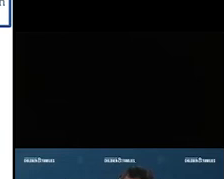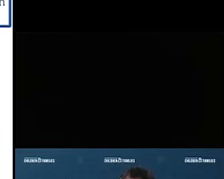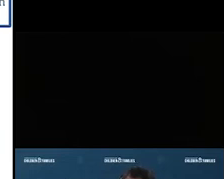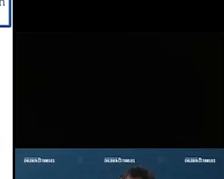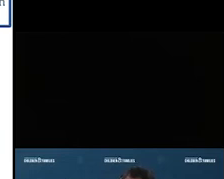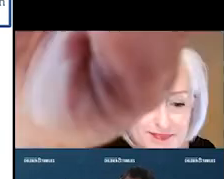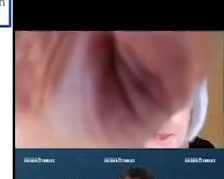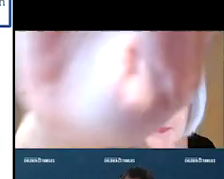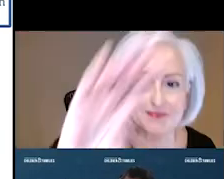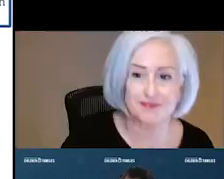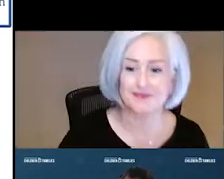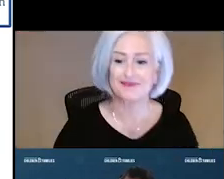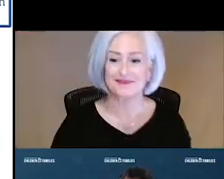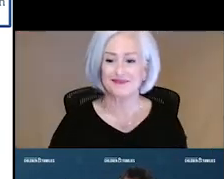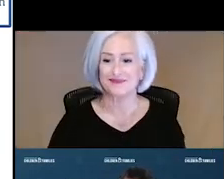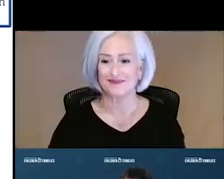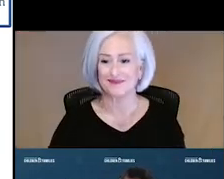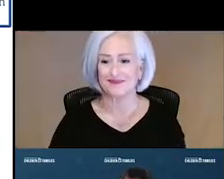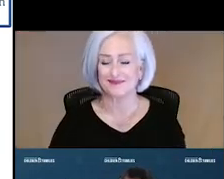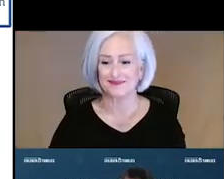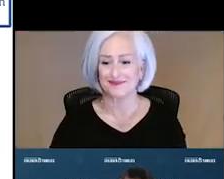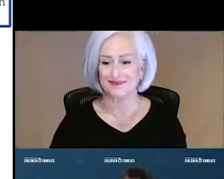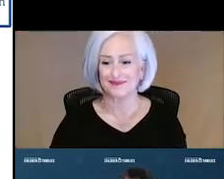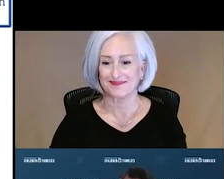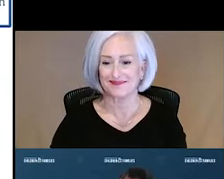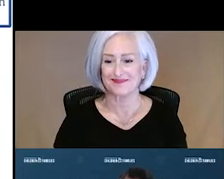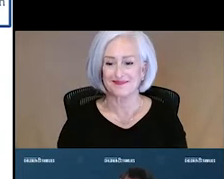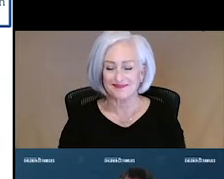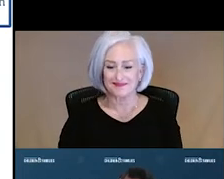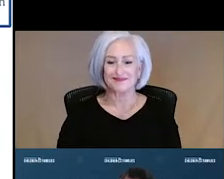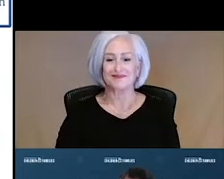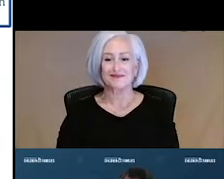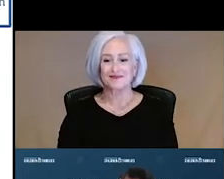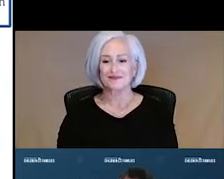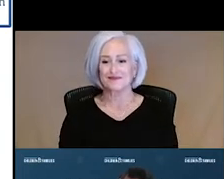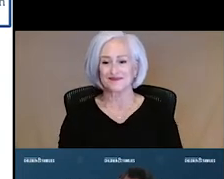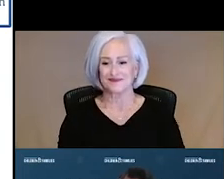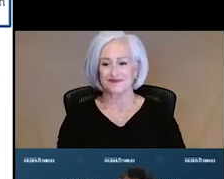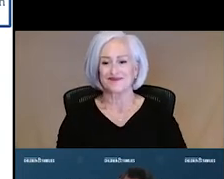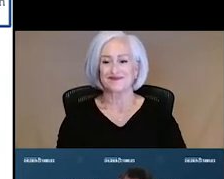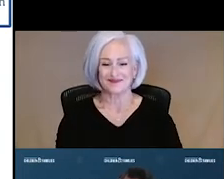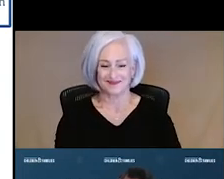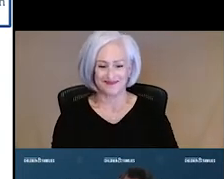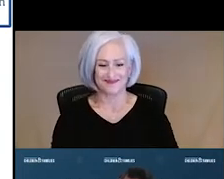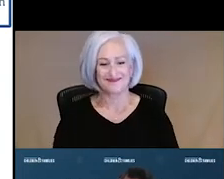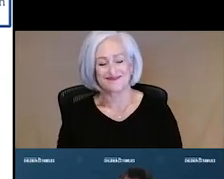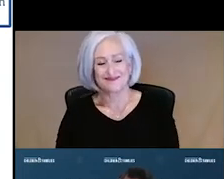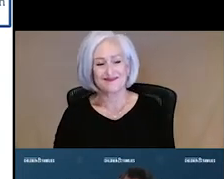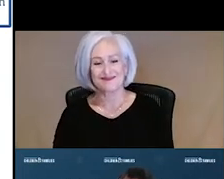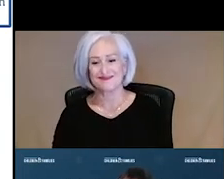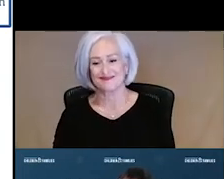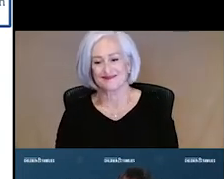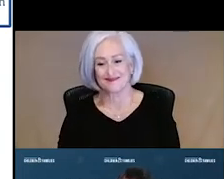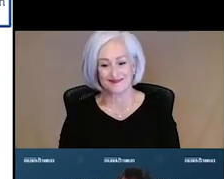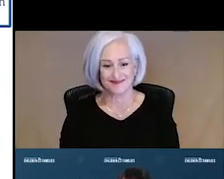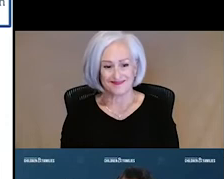rent and utilities for offices in multiple locations. So I'm seeing